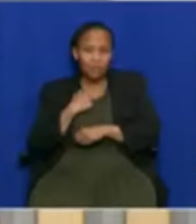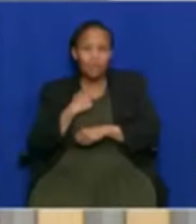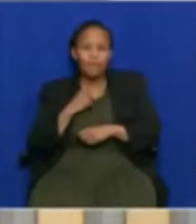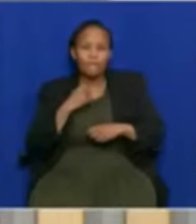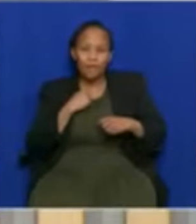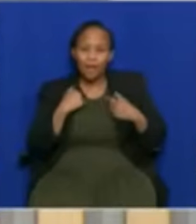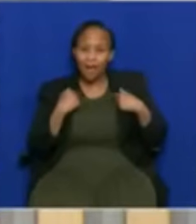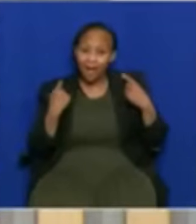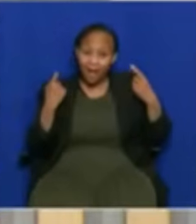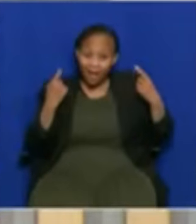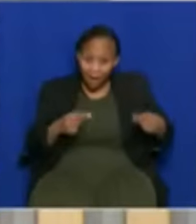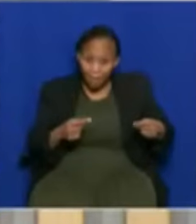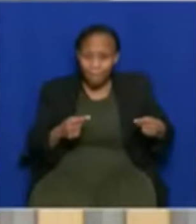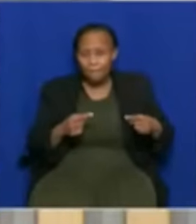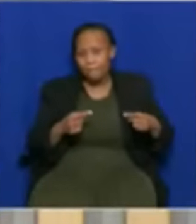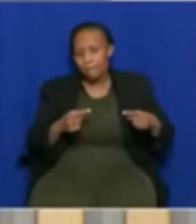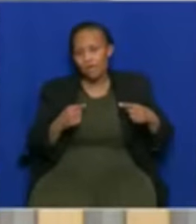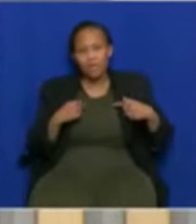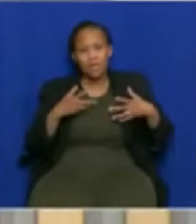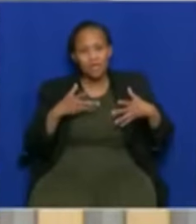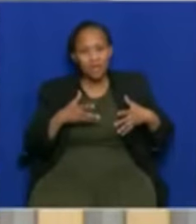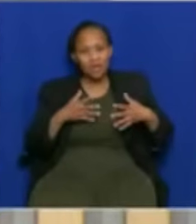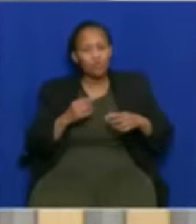fide work and investigation that I conduct.